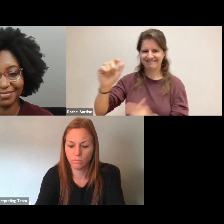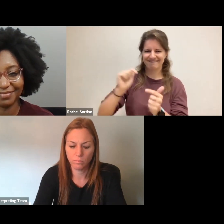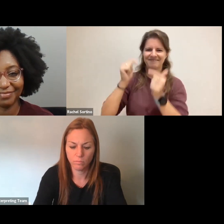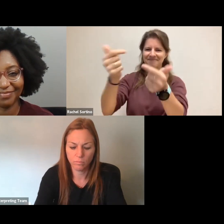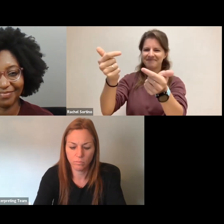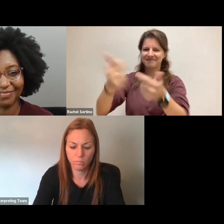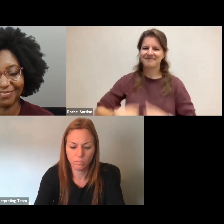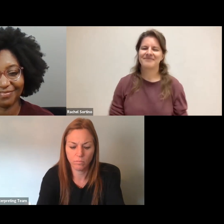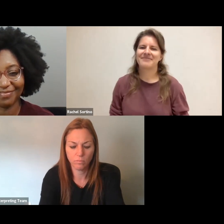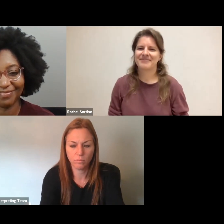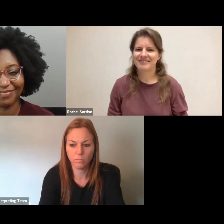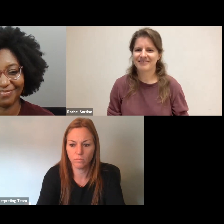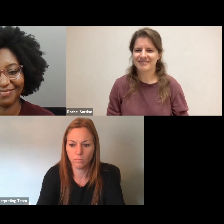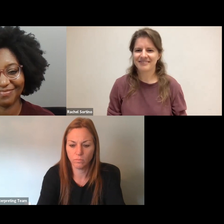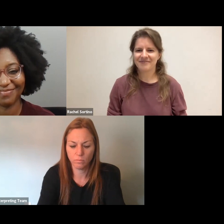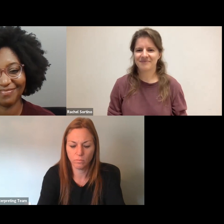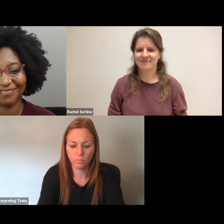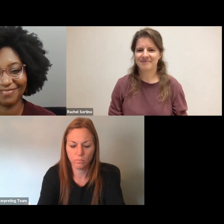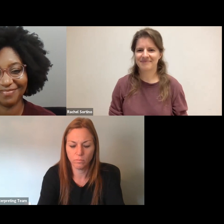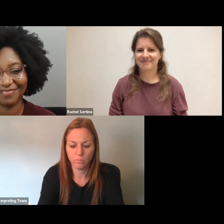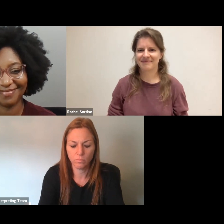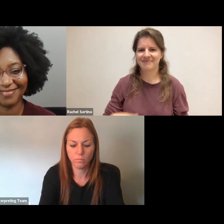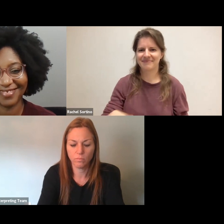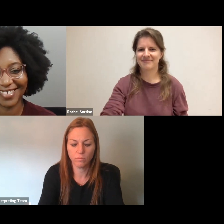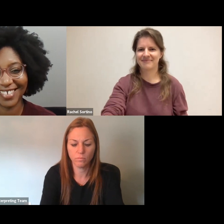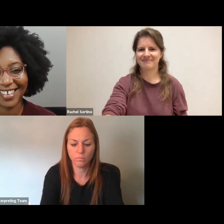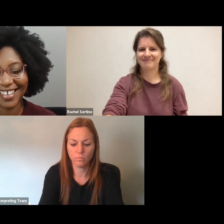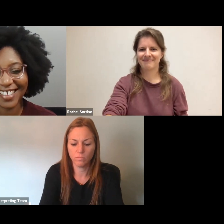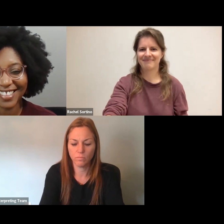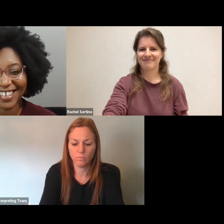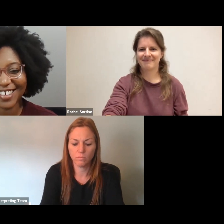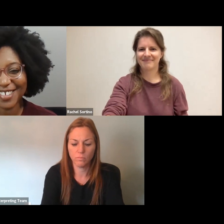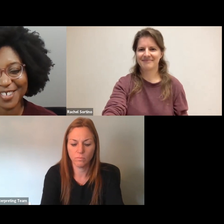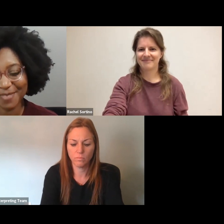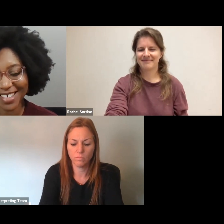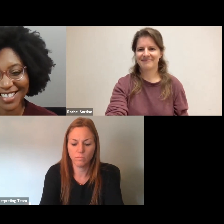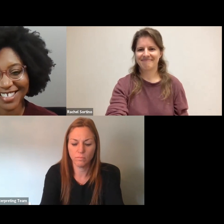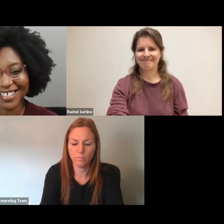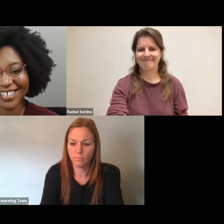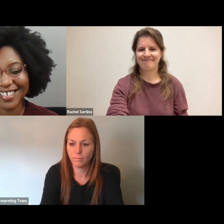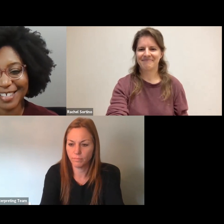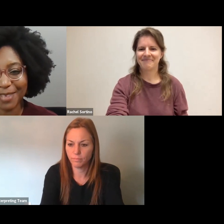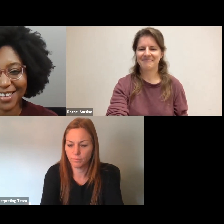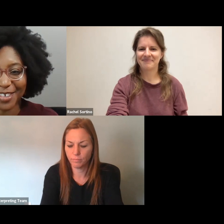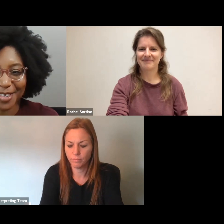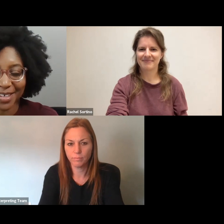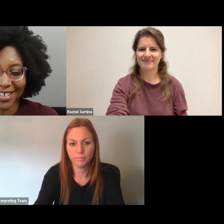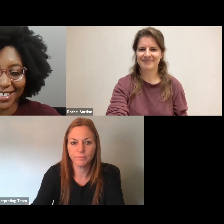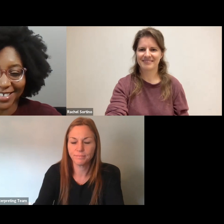us today, Dr. Dotson. I will turn the floor over to you. Thank you so much. It's